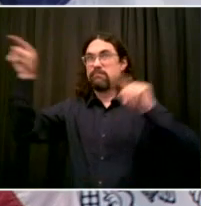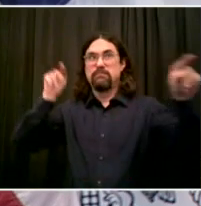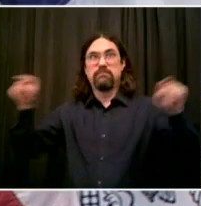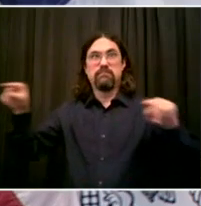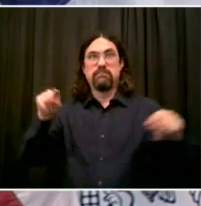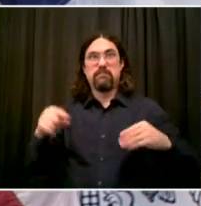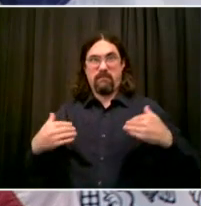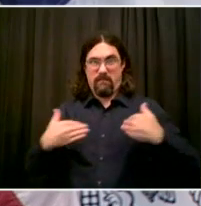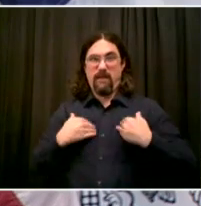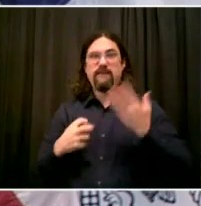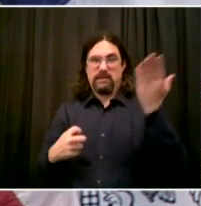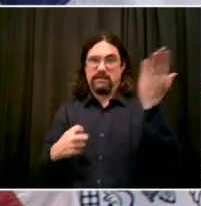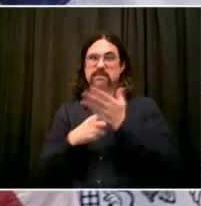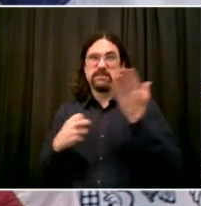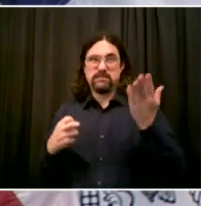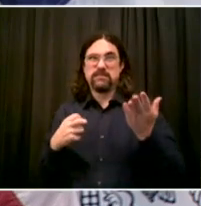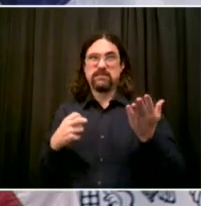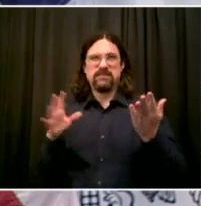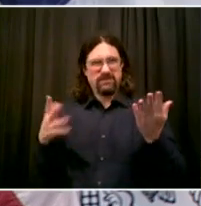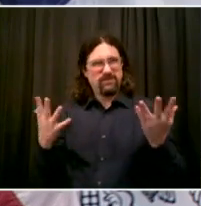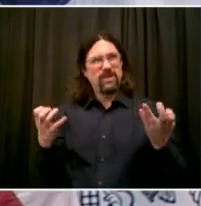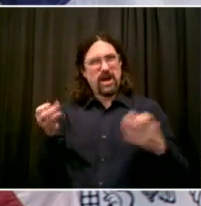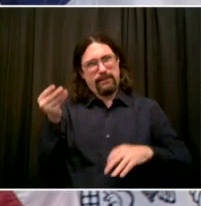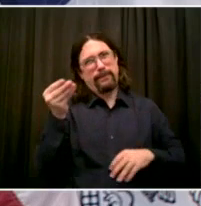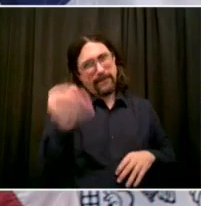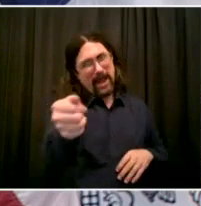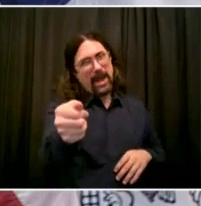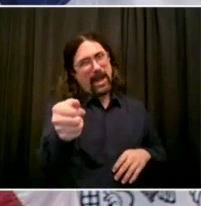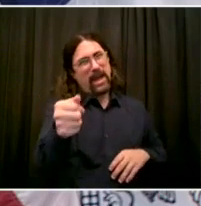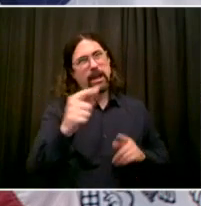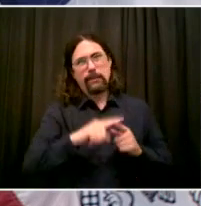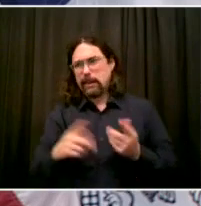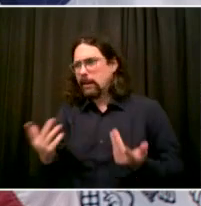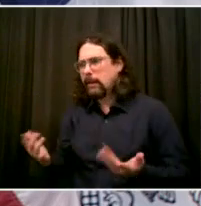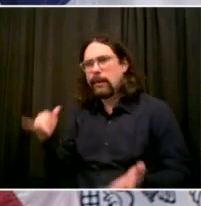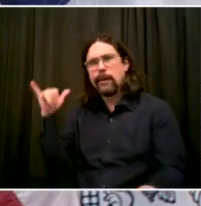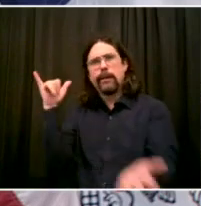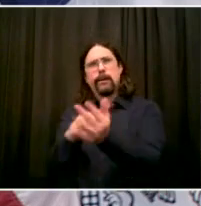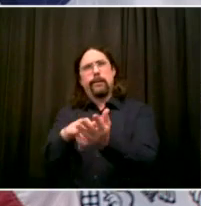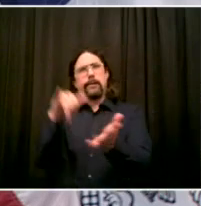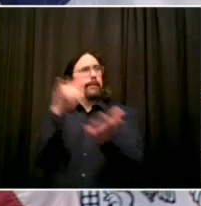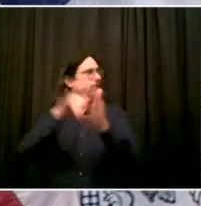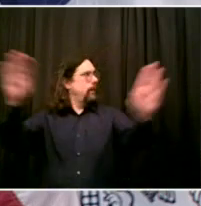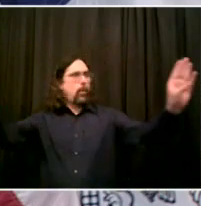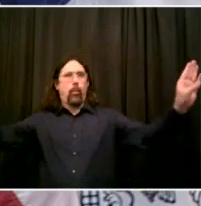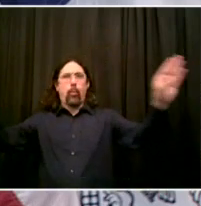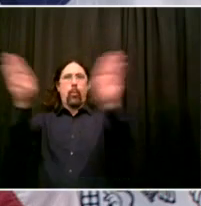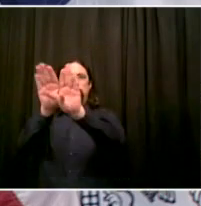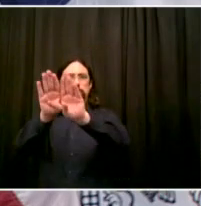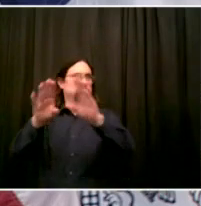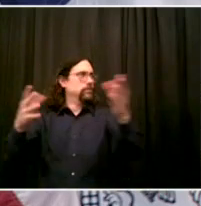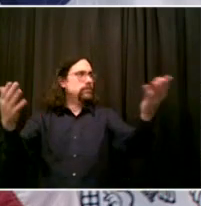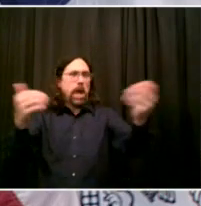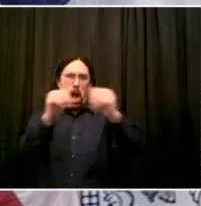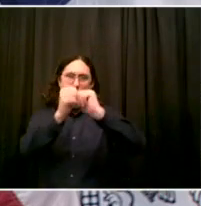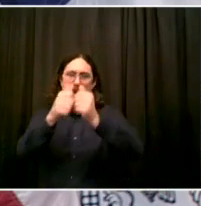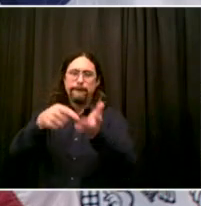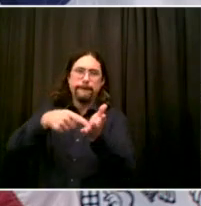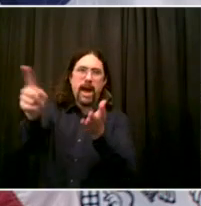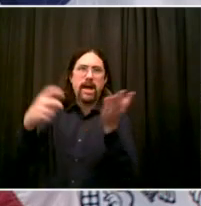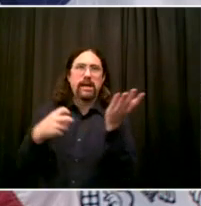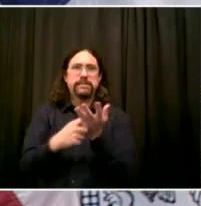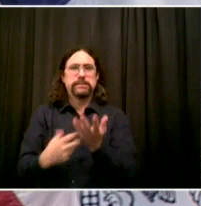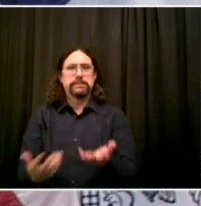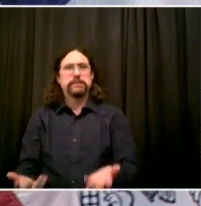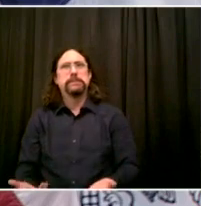them? It's a good question, Abu, and I don't know enough about what's happening right now with parking violations, so we'll get you an answer